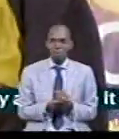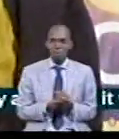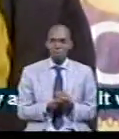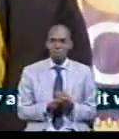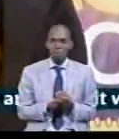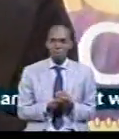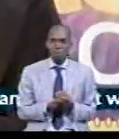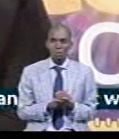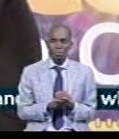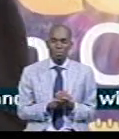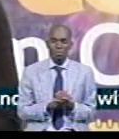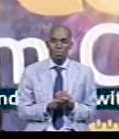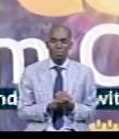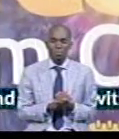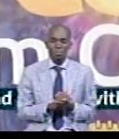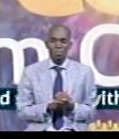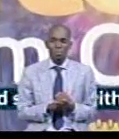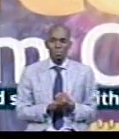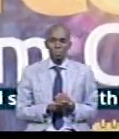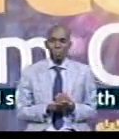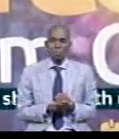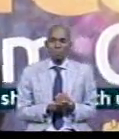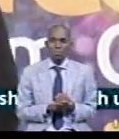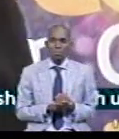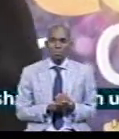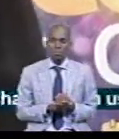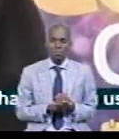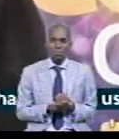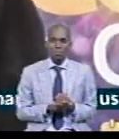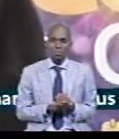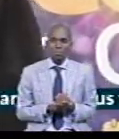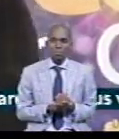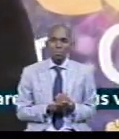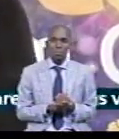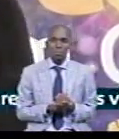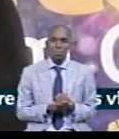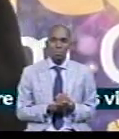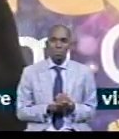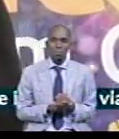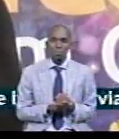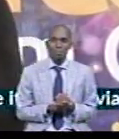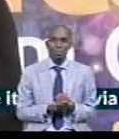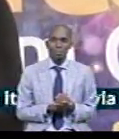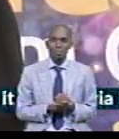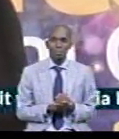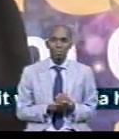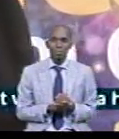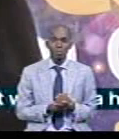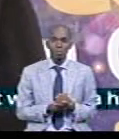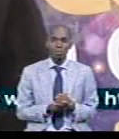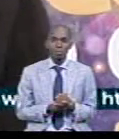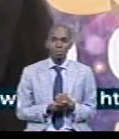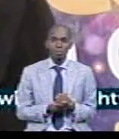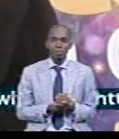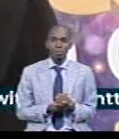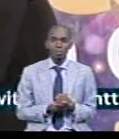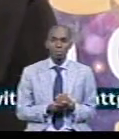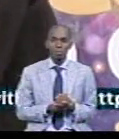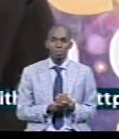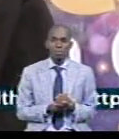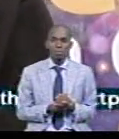Pacho, you can give your testimony. Pacho, I did the comfort of